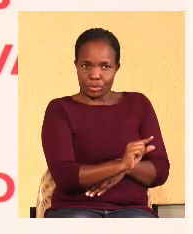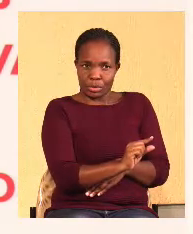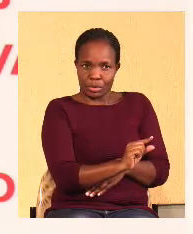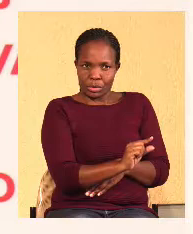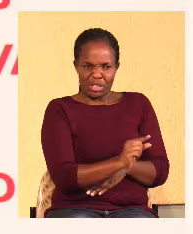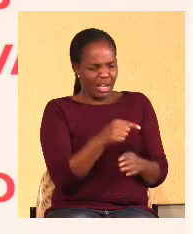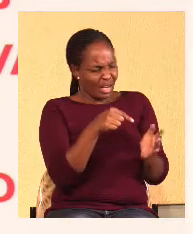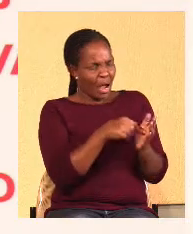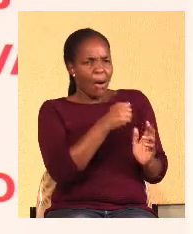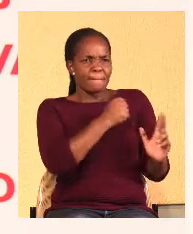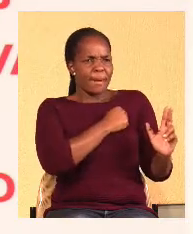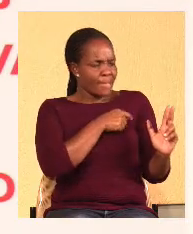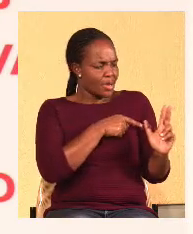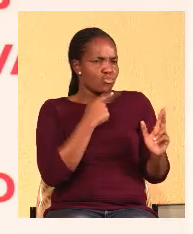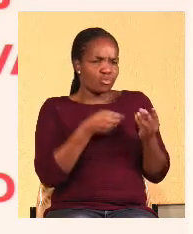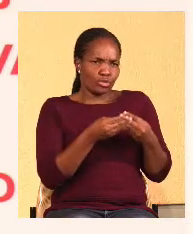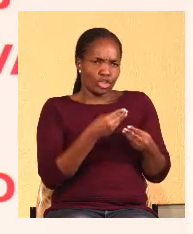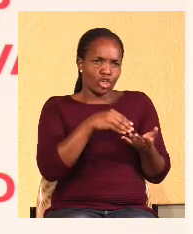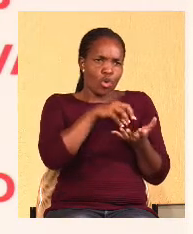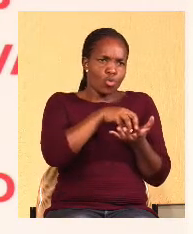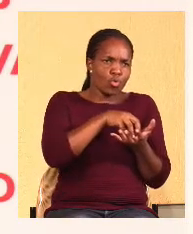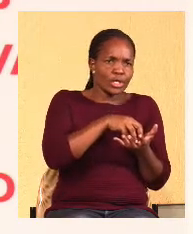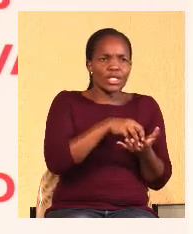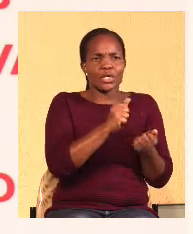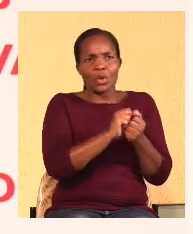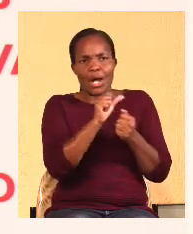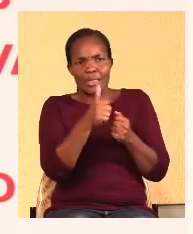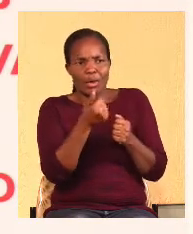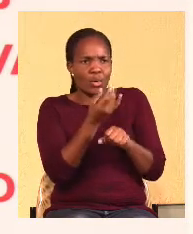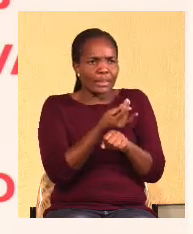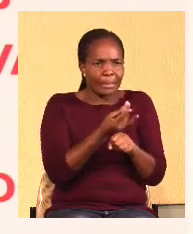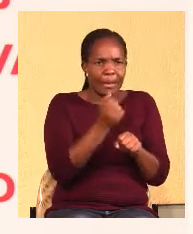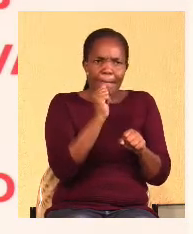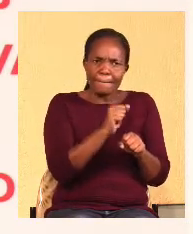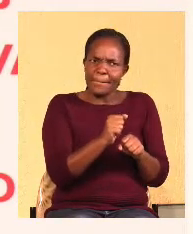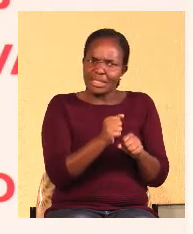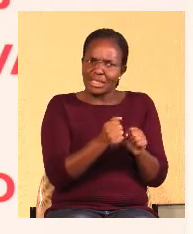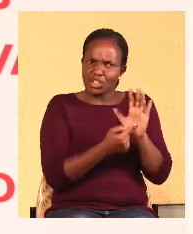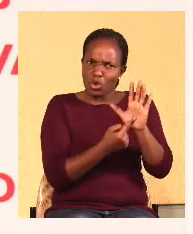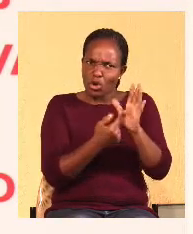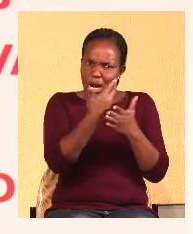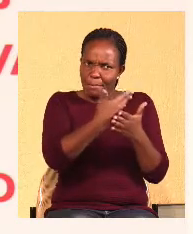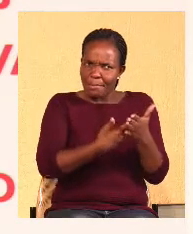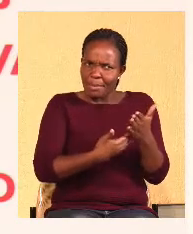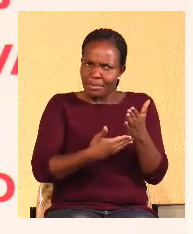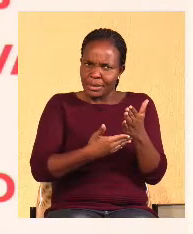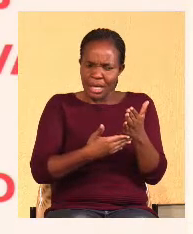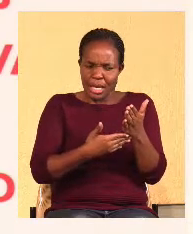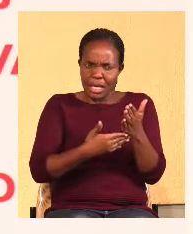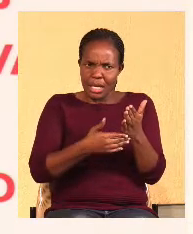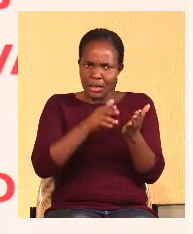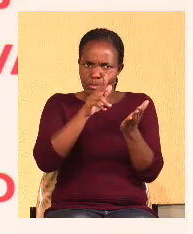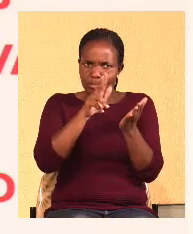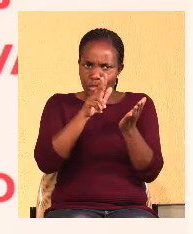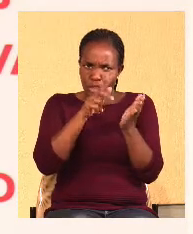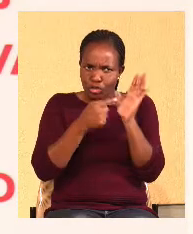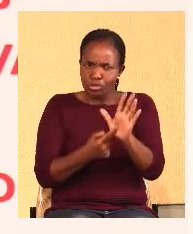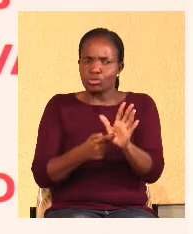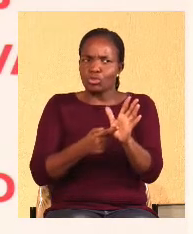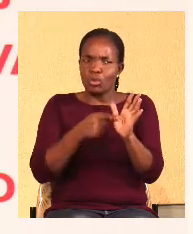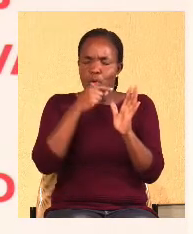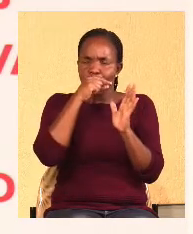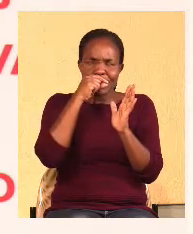that Meme that is selling fat cakes or whatever it is must also produce some kind of proof of registration in terms